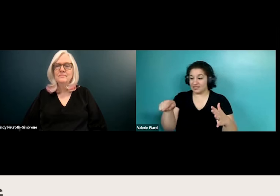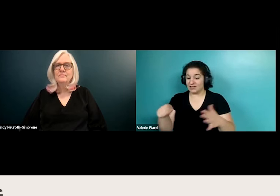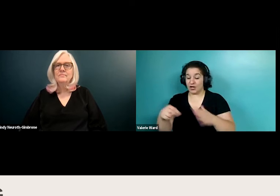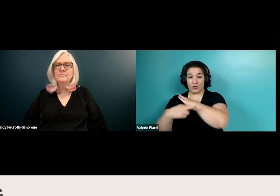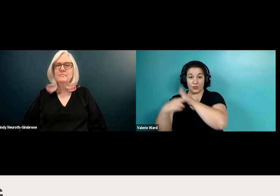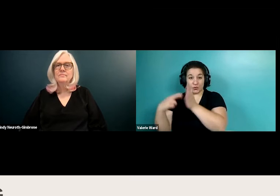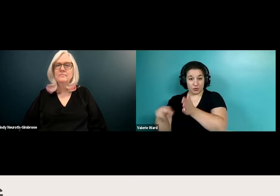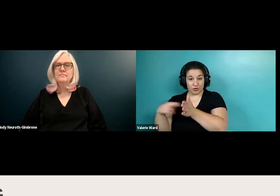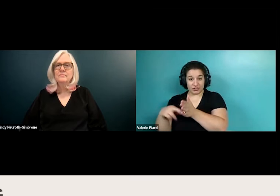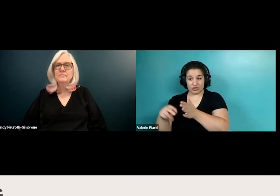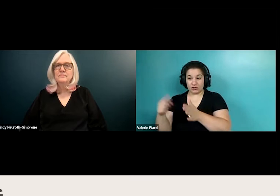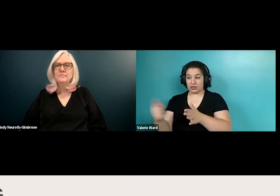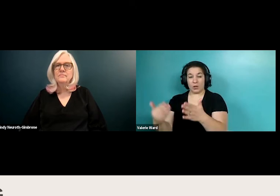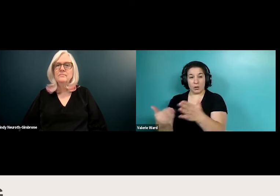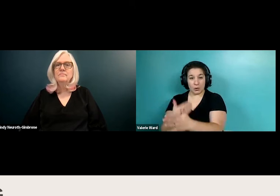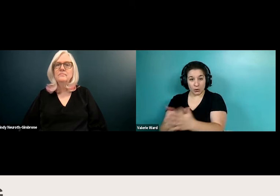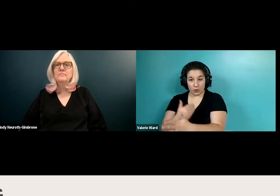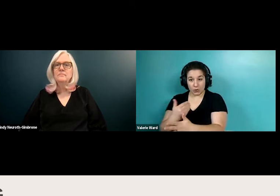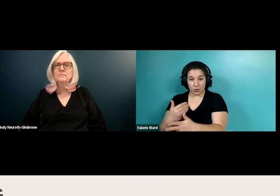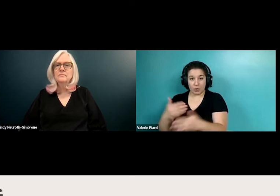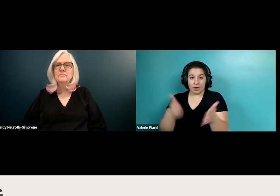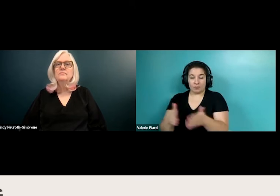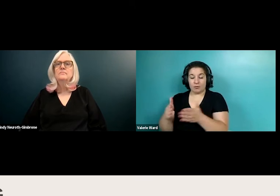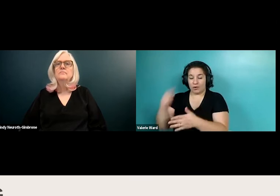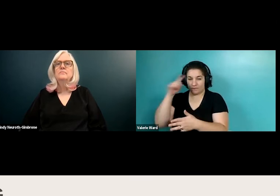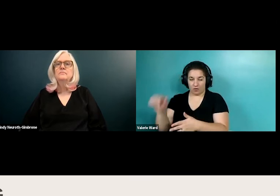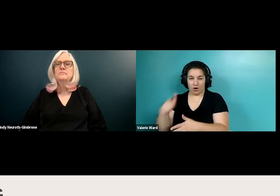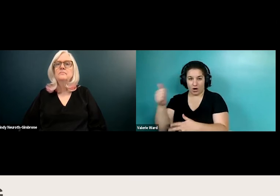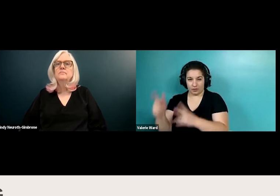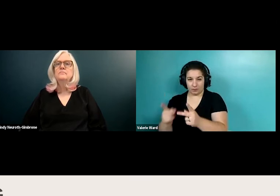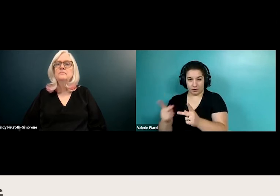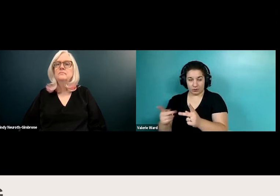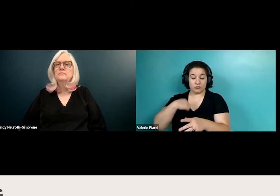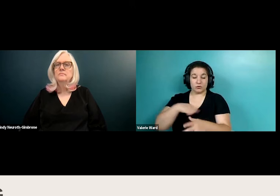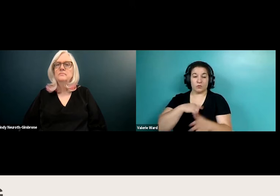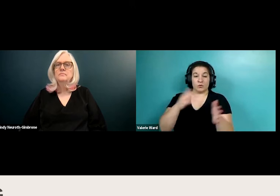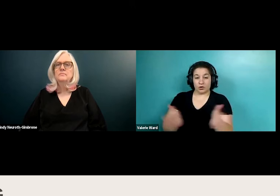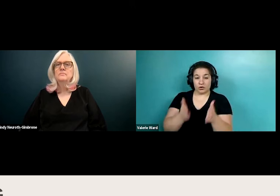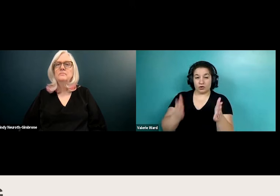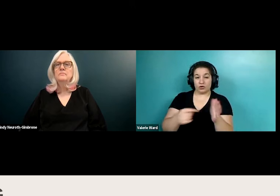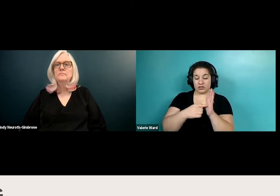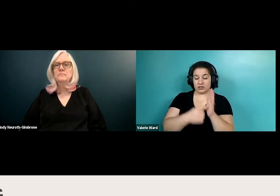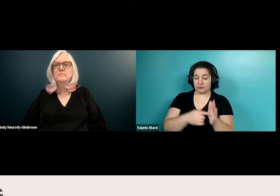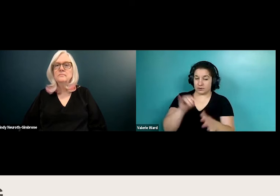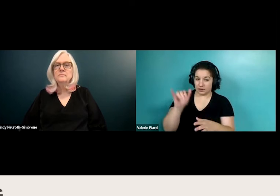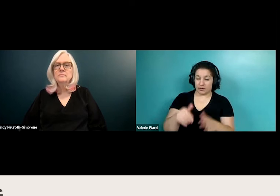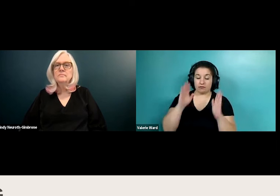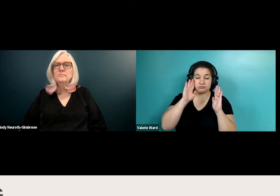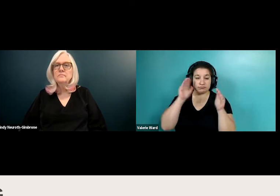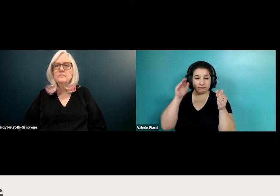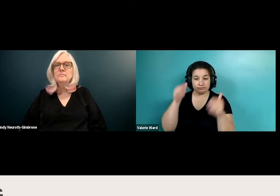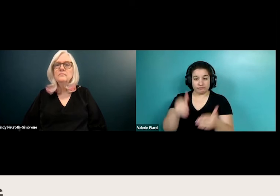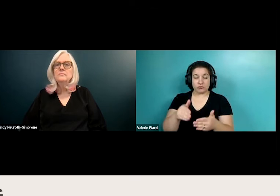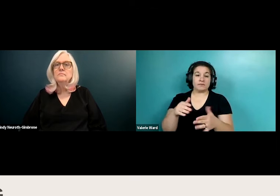ingredient-filled dish that you're preparing for others. So we encourage examples like this, focusing on initially